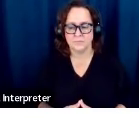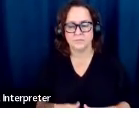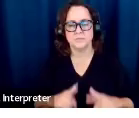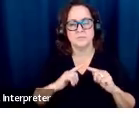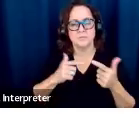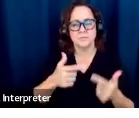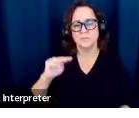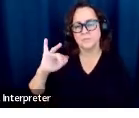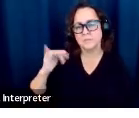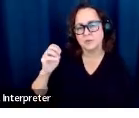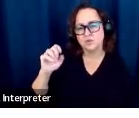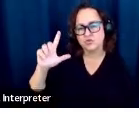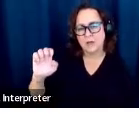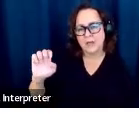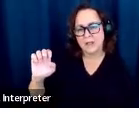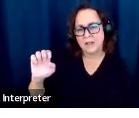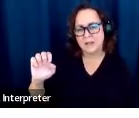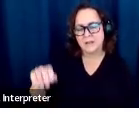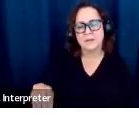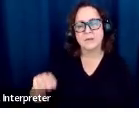Yeah, Jeanette, it's Michelle.